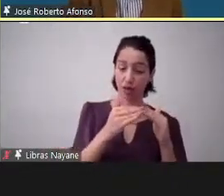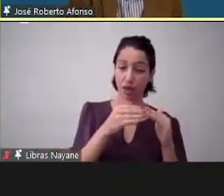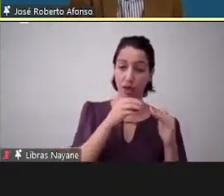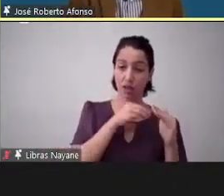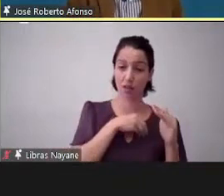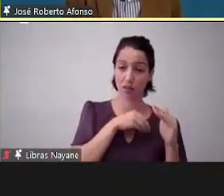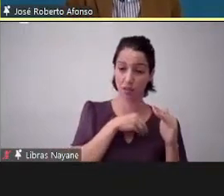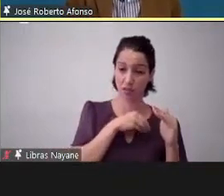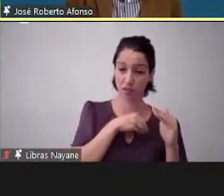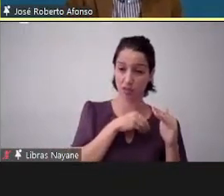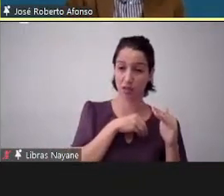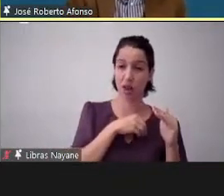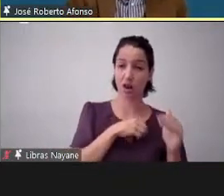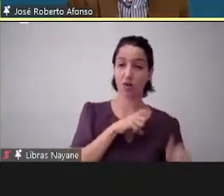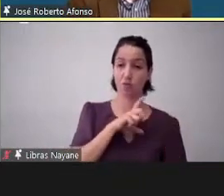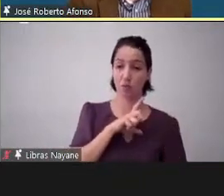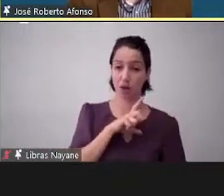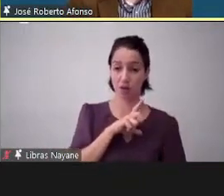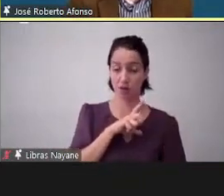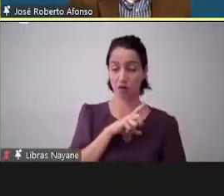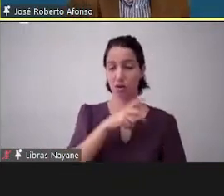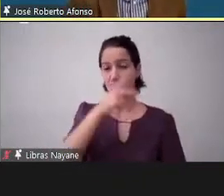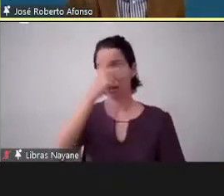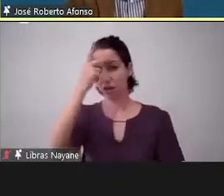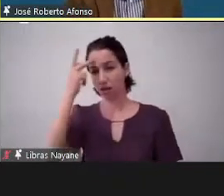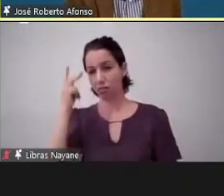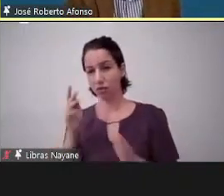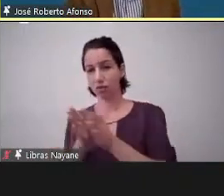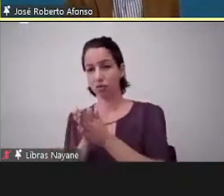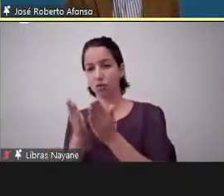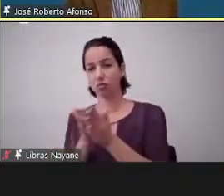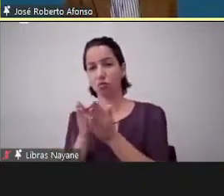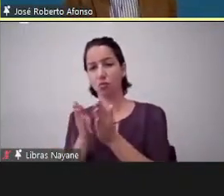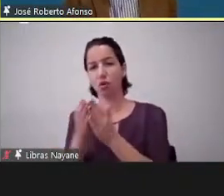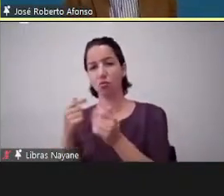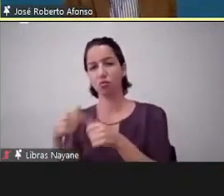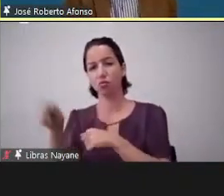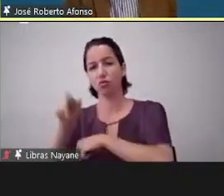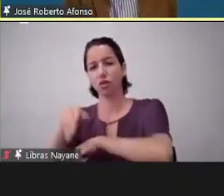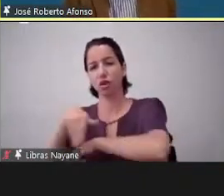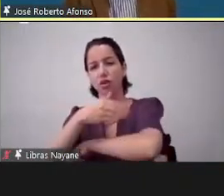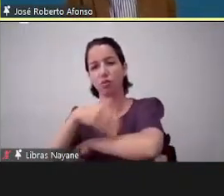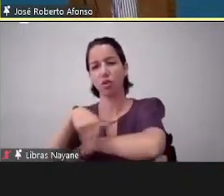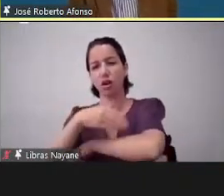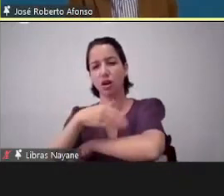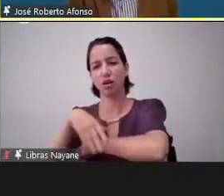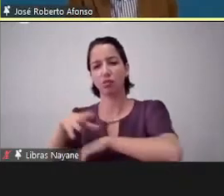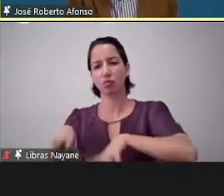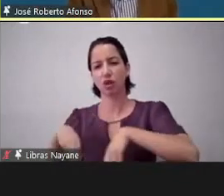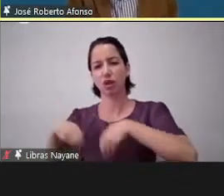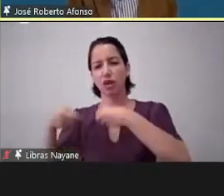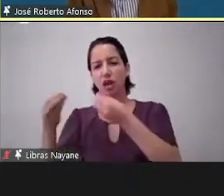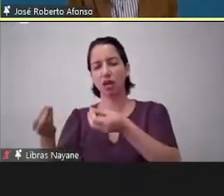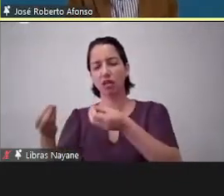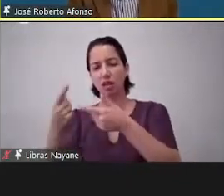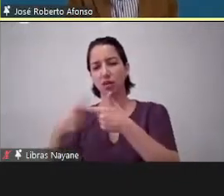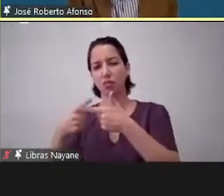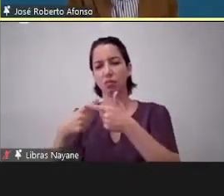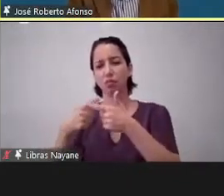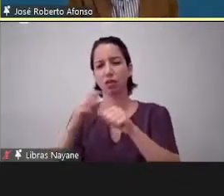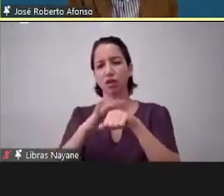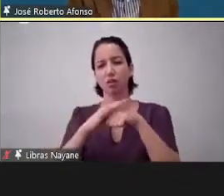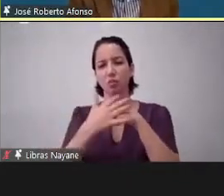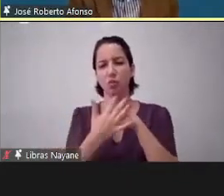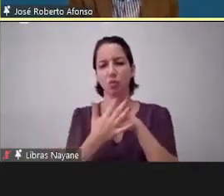done more and more income the year before are the ones that respond to